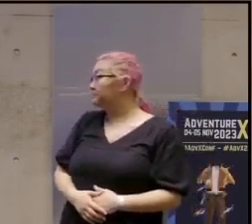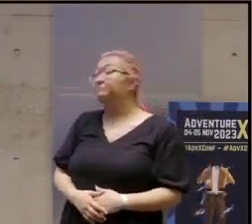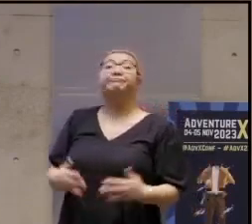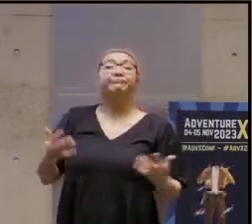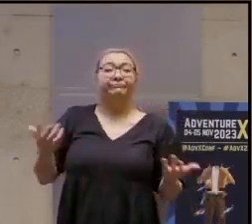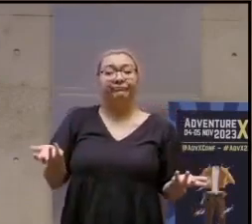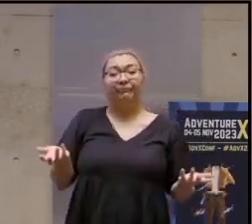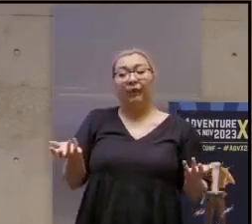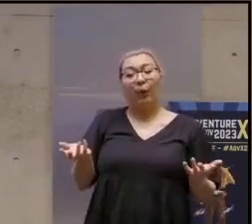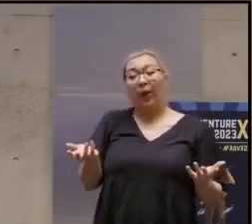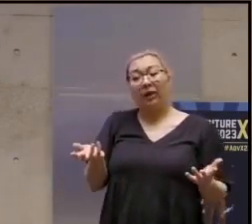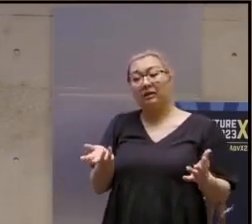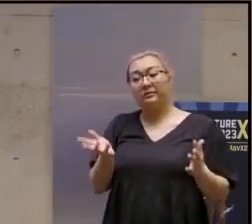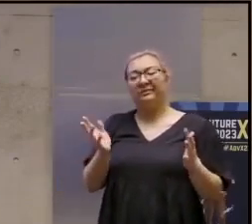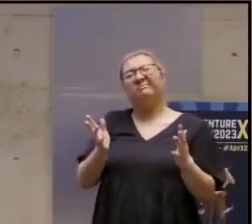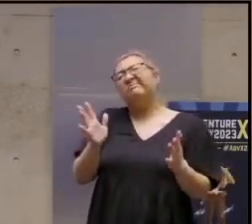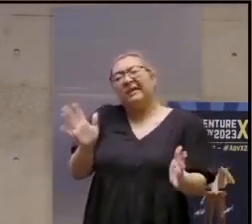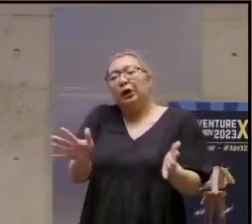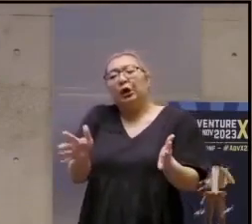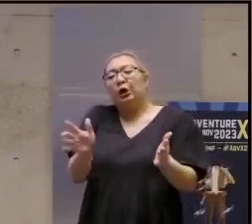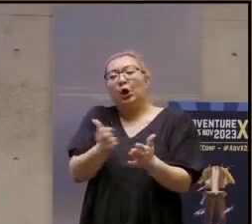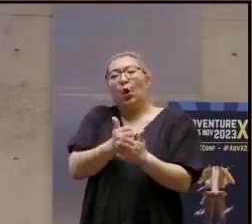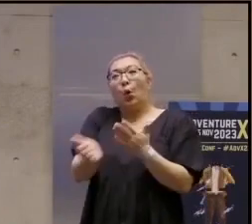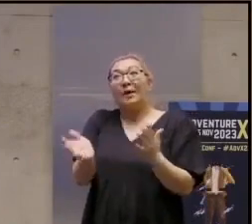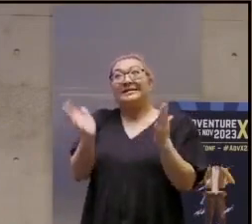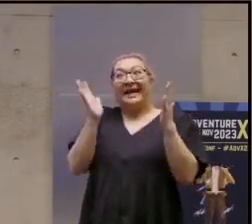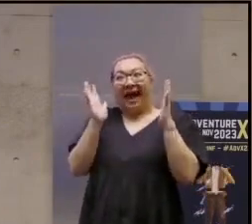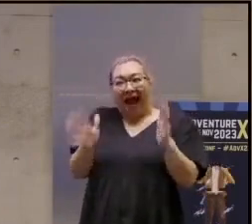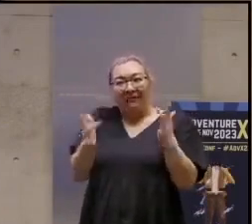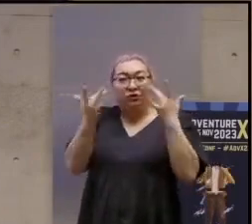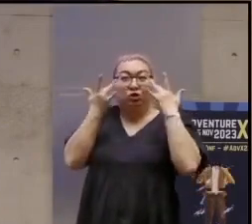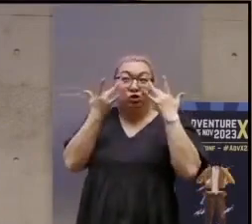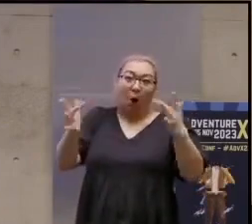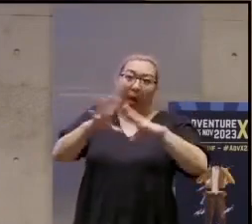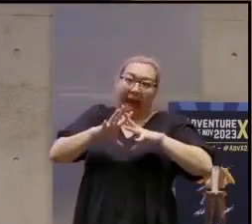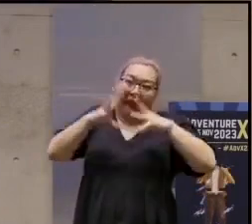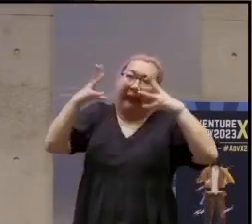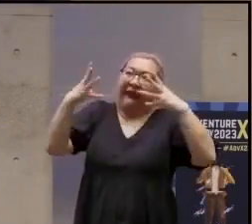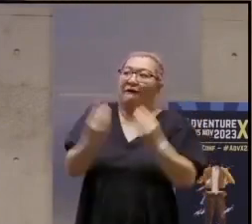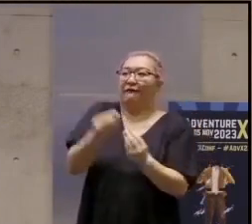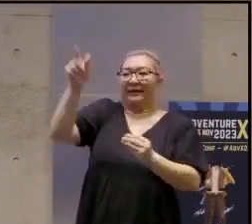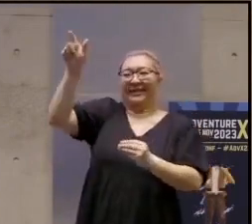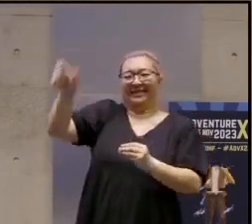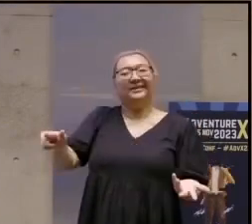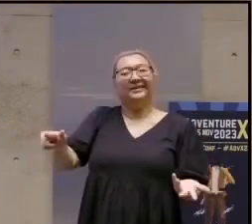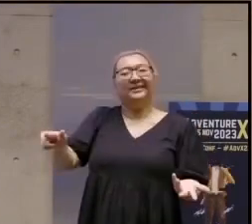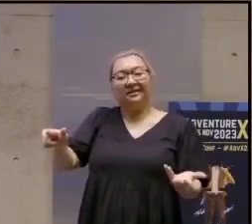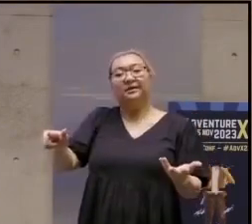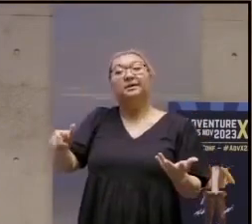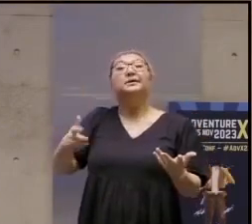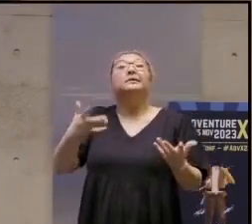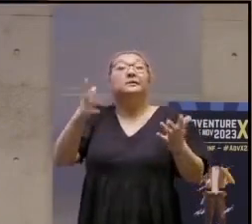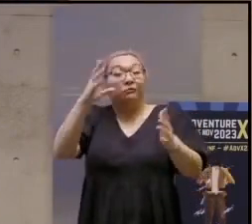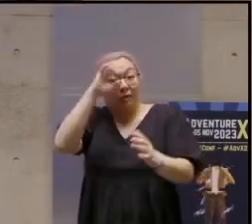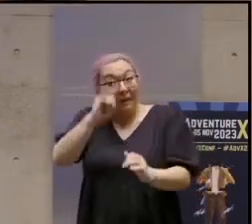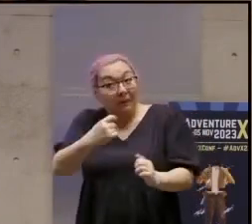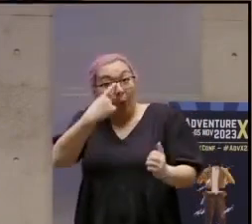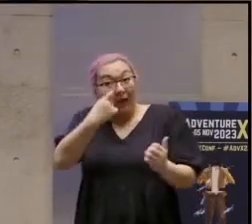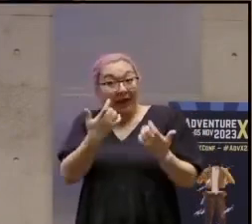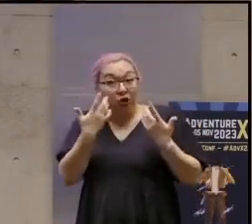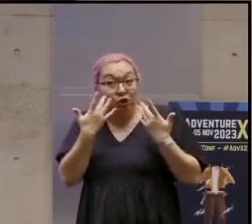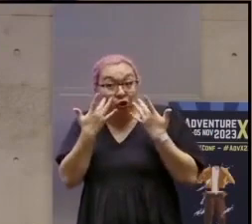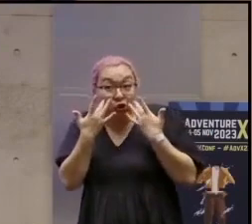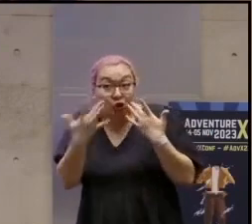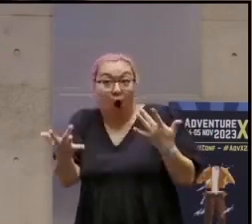be academic about it. Don't forget that a lot of us live with symptoms that maybe are